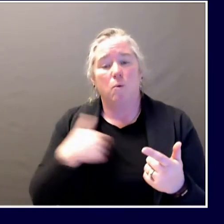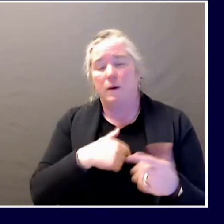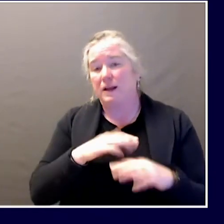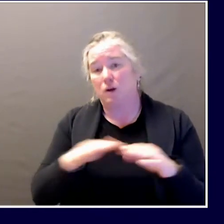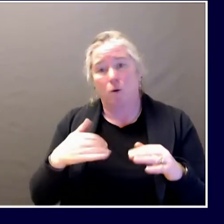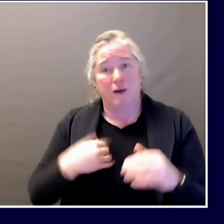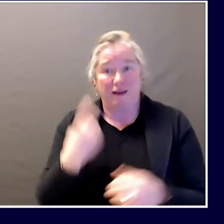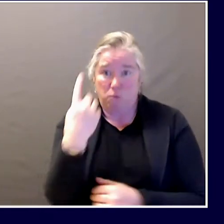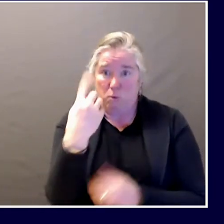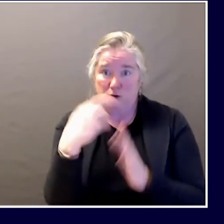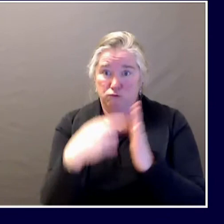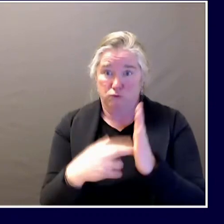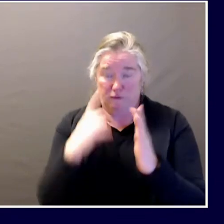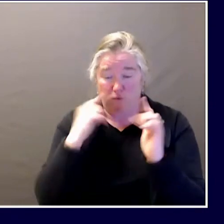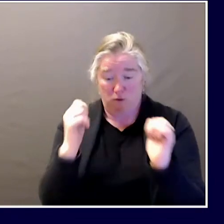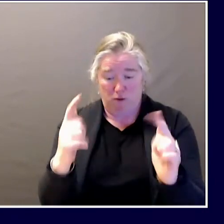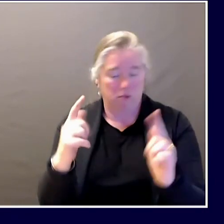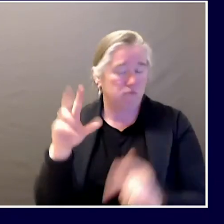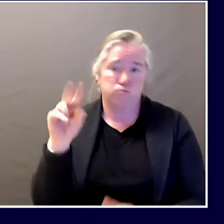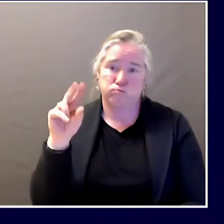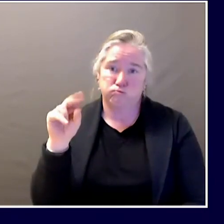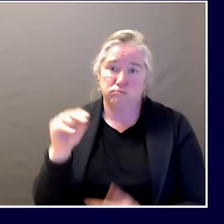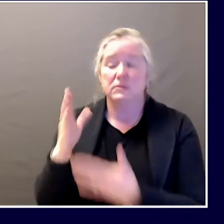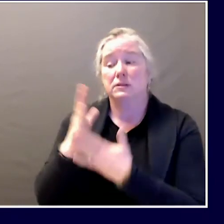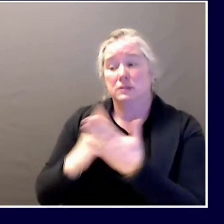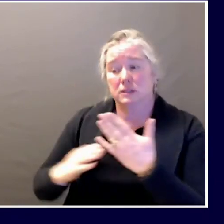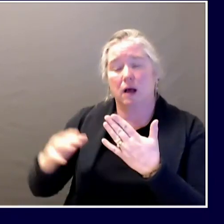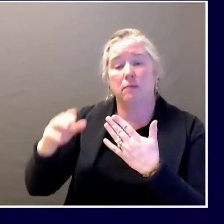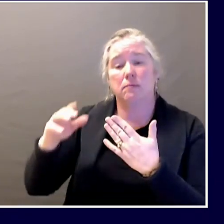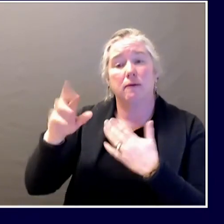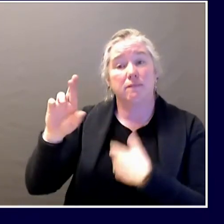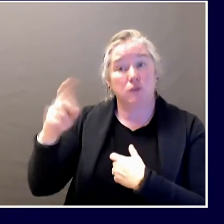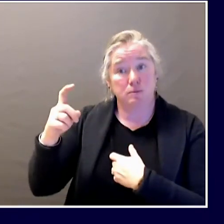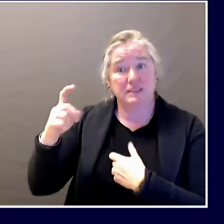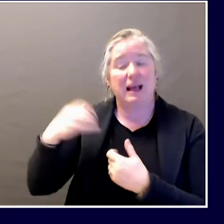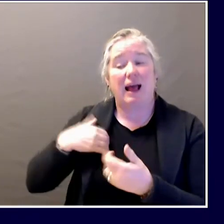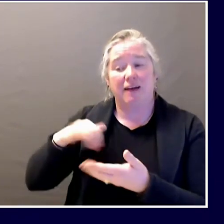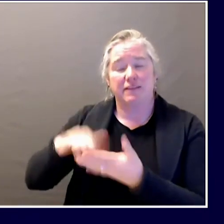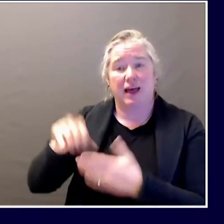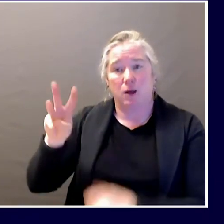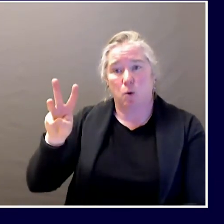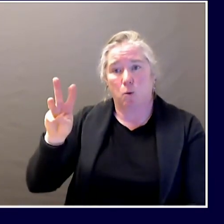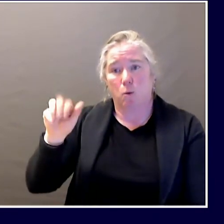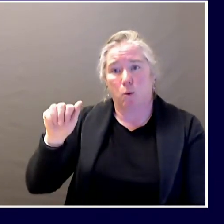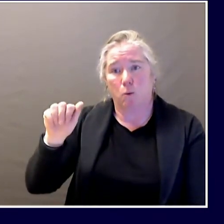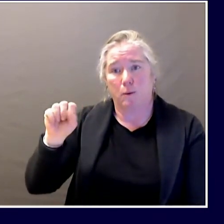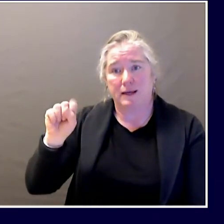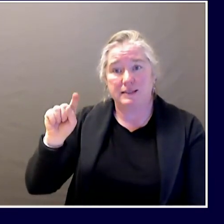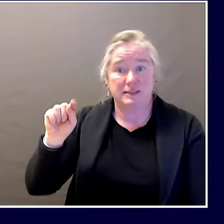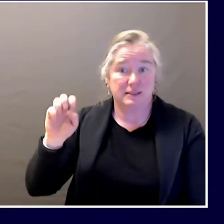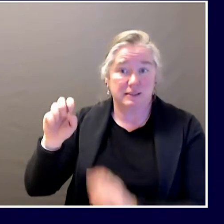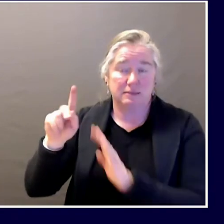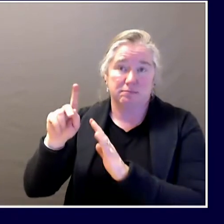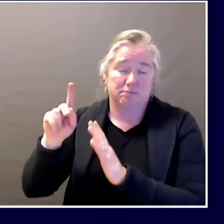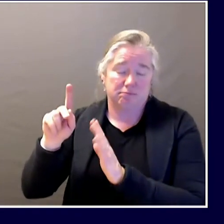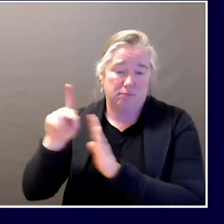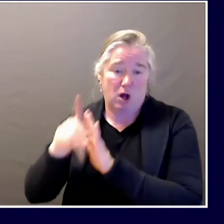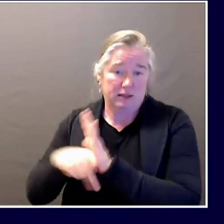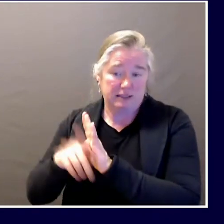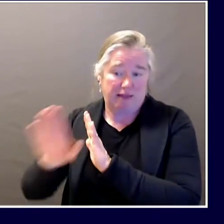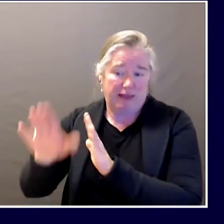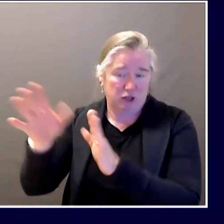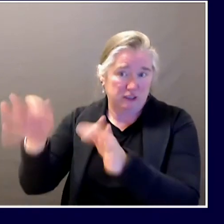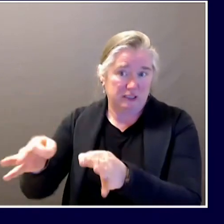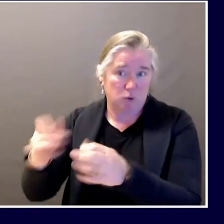all. So while some pharmacies have the policy that you described, others don't, each of the sites has their own policy to ensure that